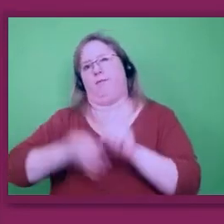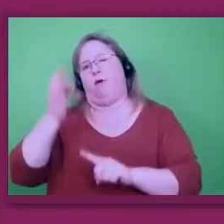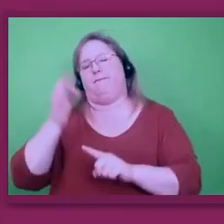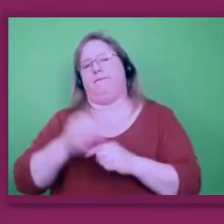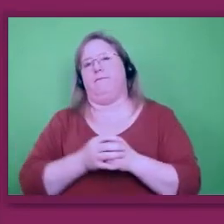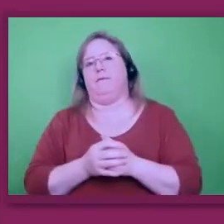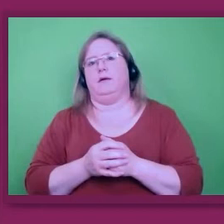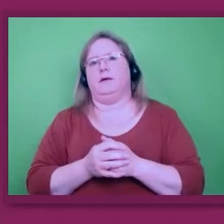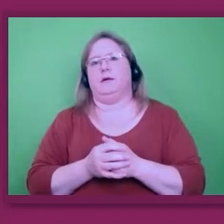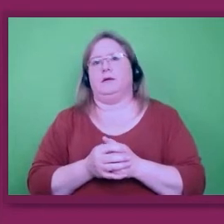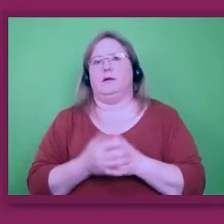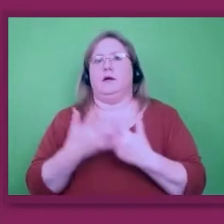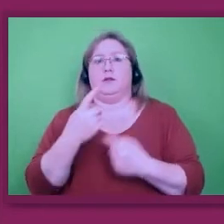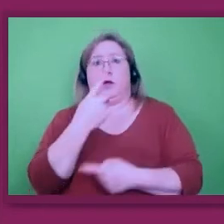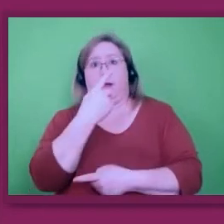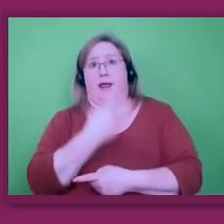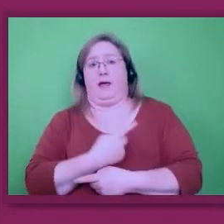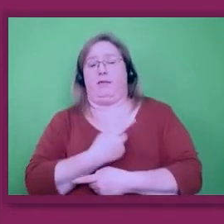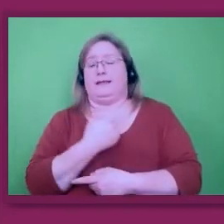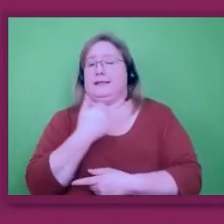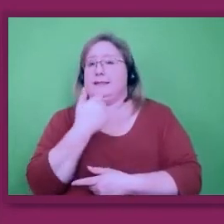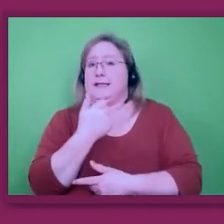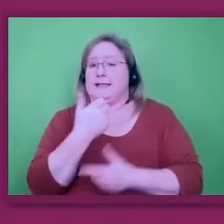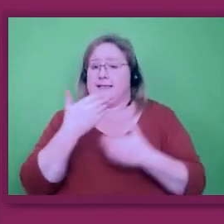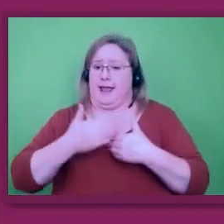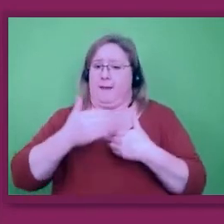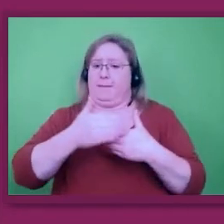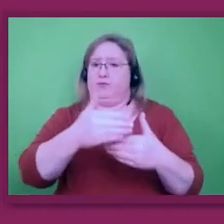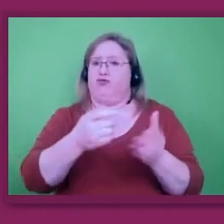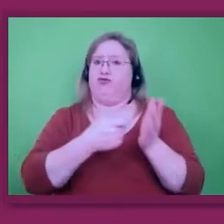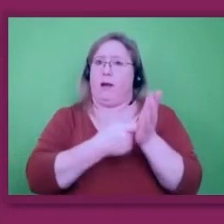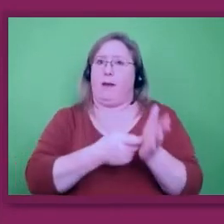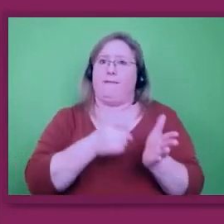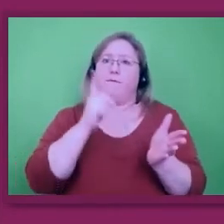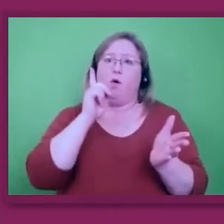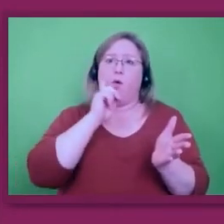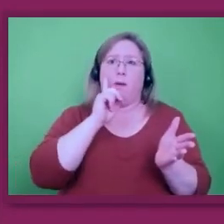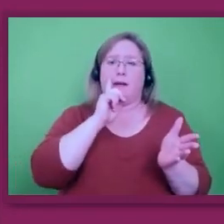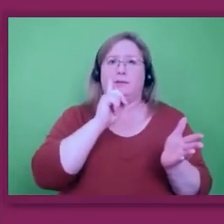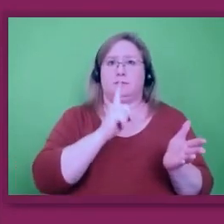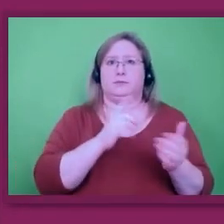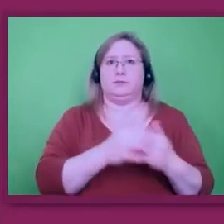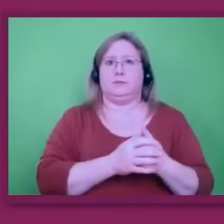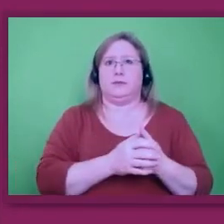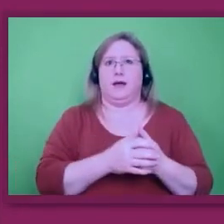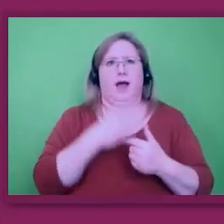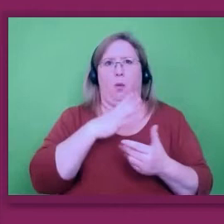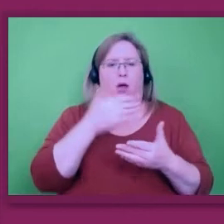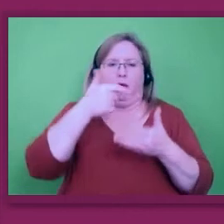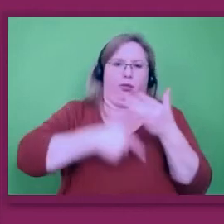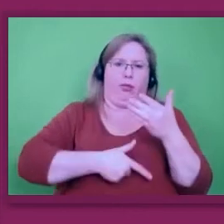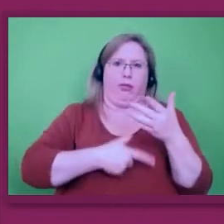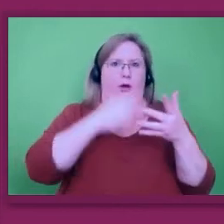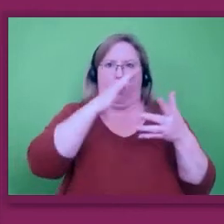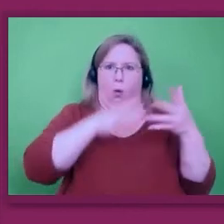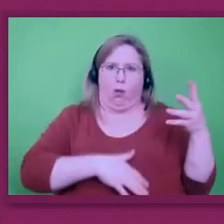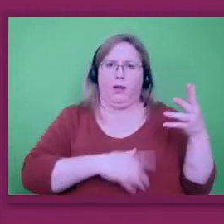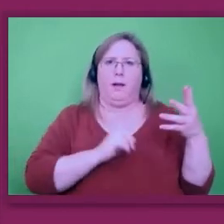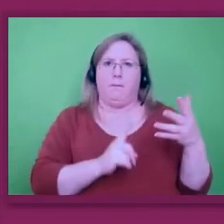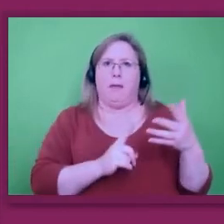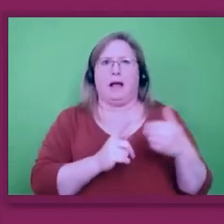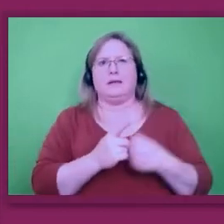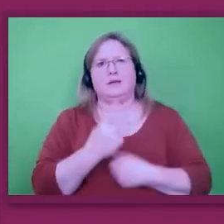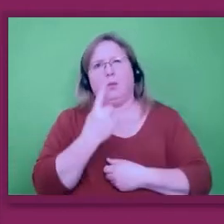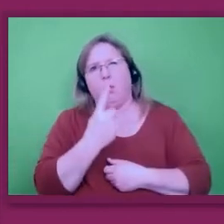So here are our 6 steps that we recommend for women. I won't go into all of them, but I think one